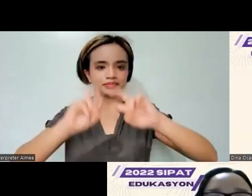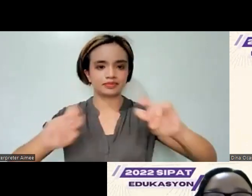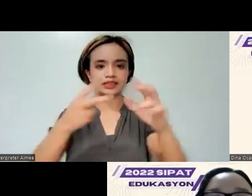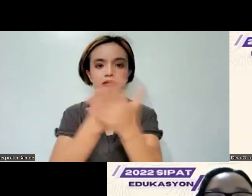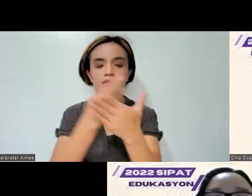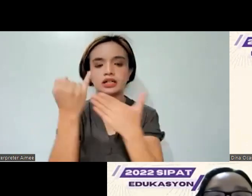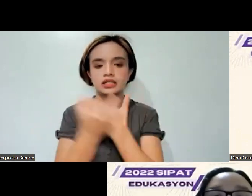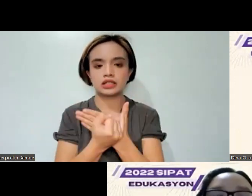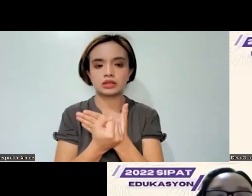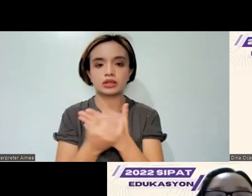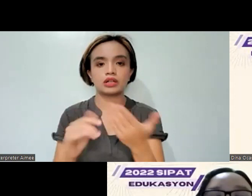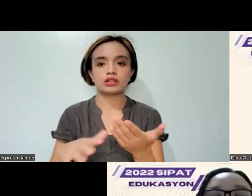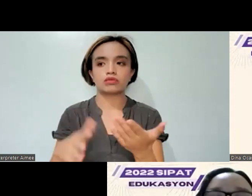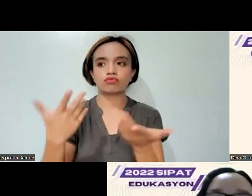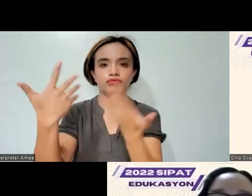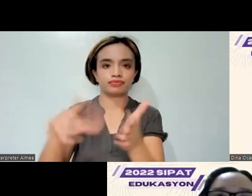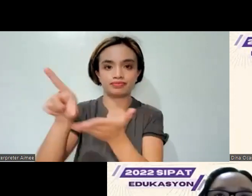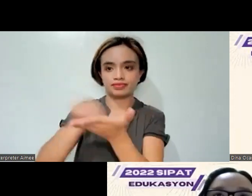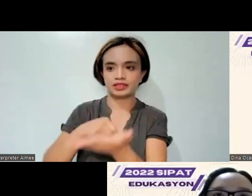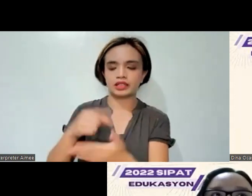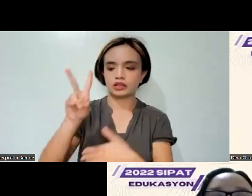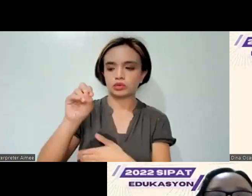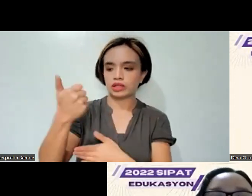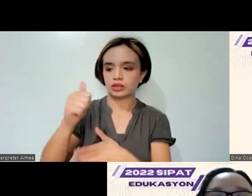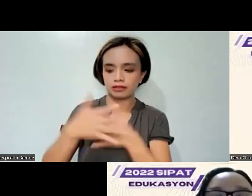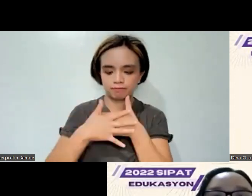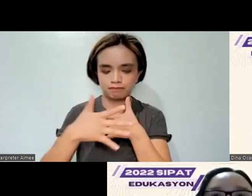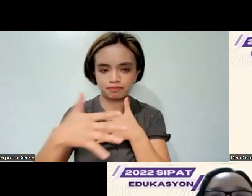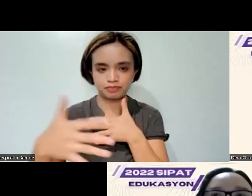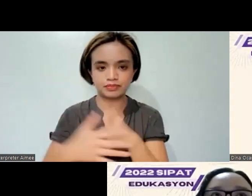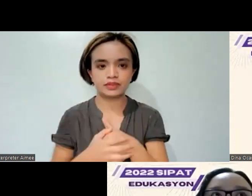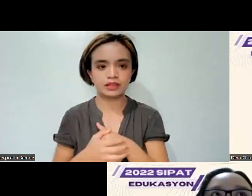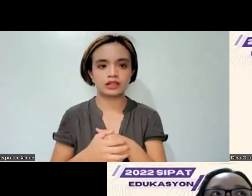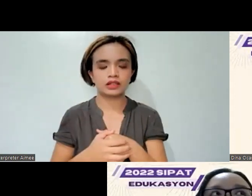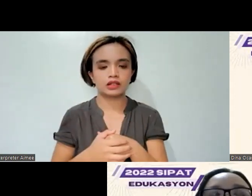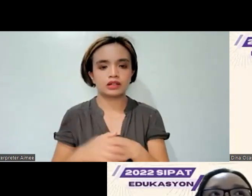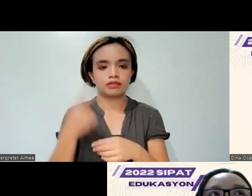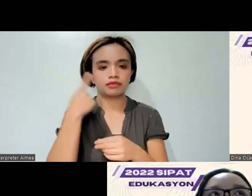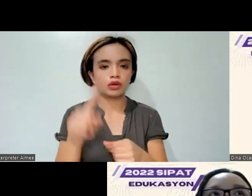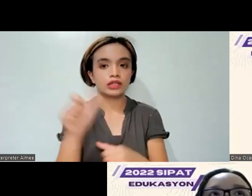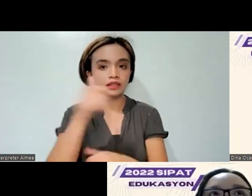reports published in 2010 onwards po. For seminal works naman po,